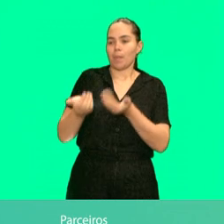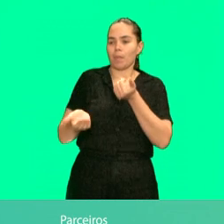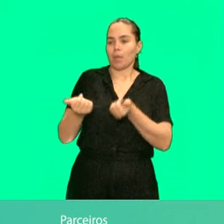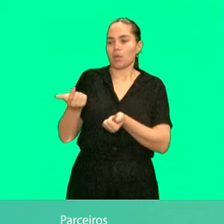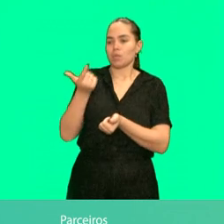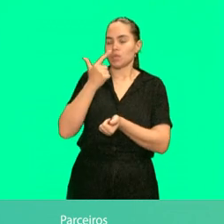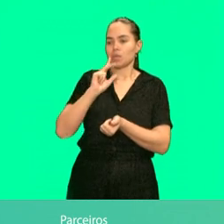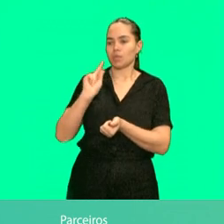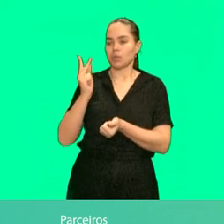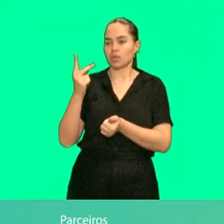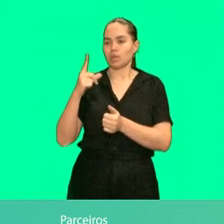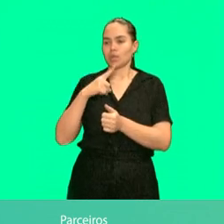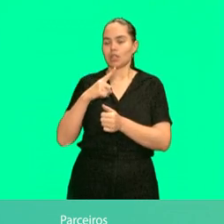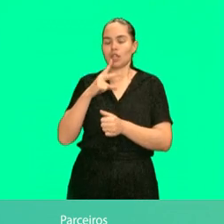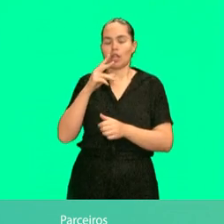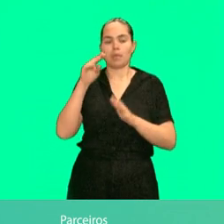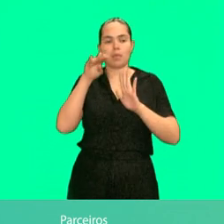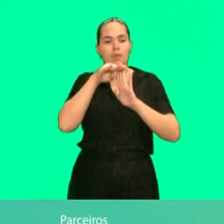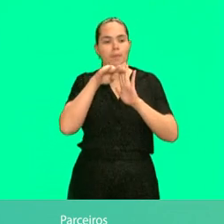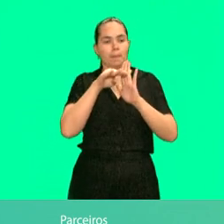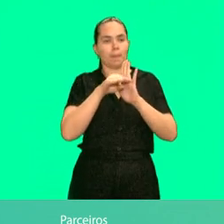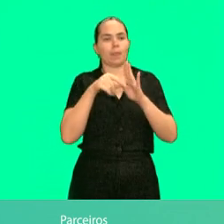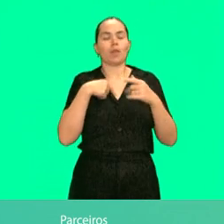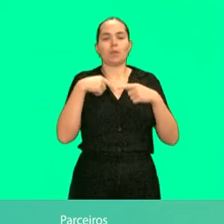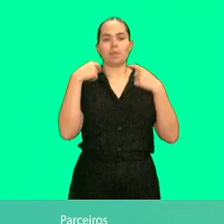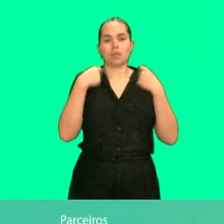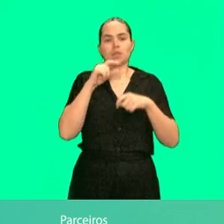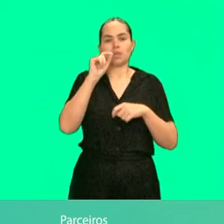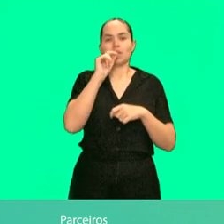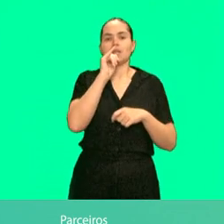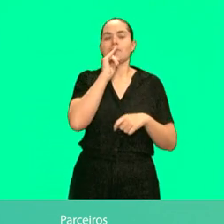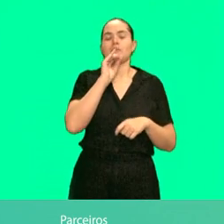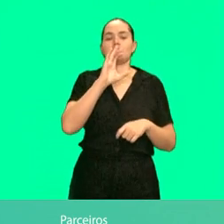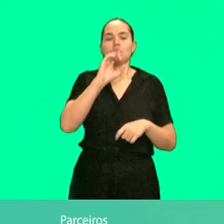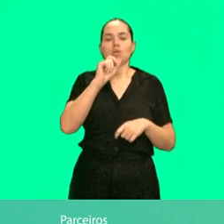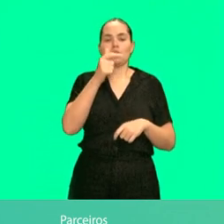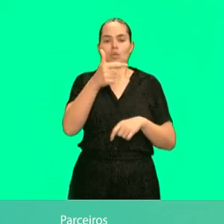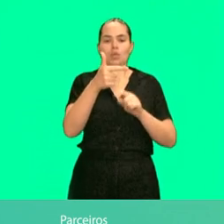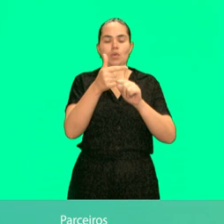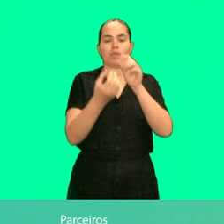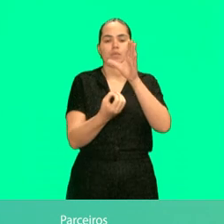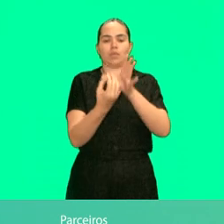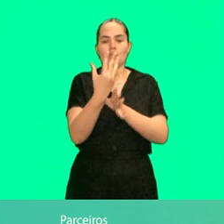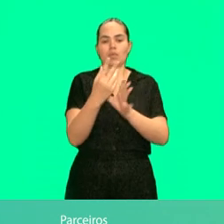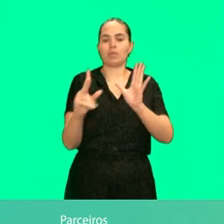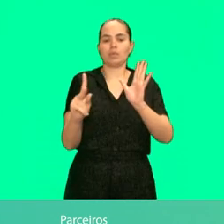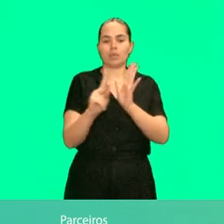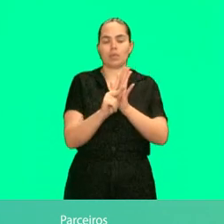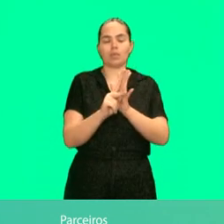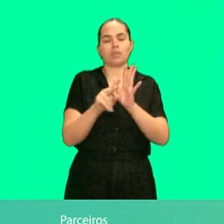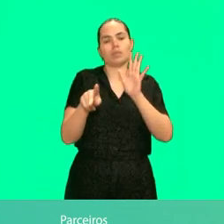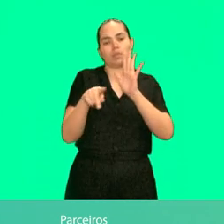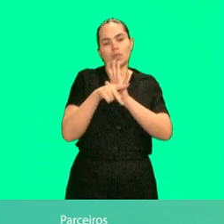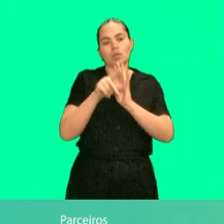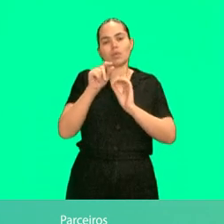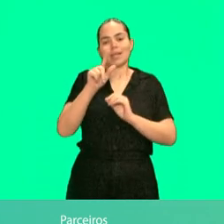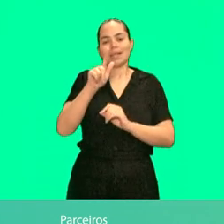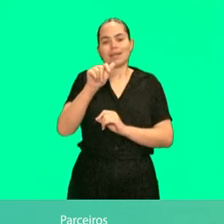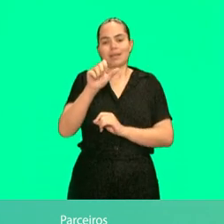So in the process of the hydrogen production, we have lots of sources and producing carbon